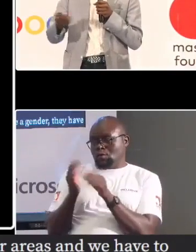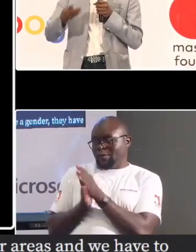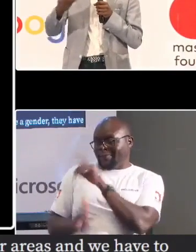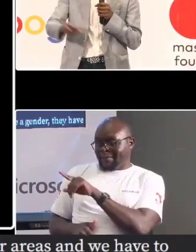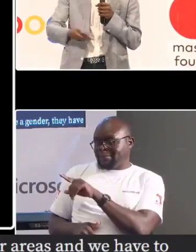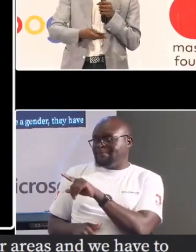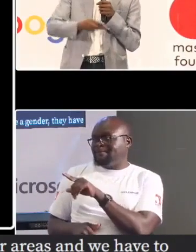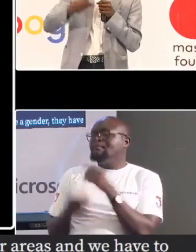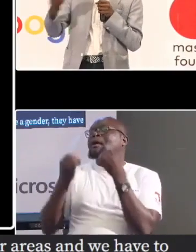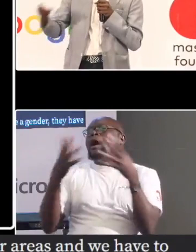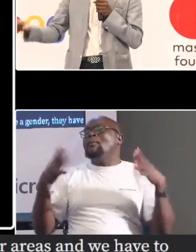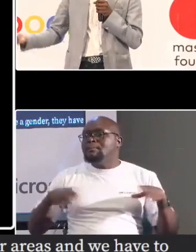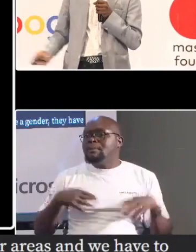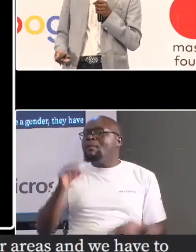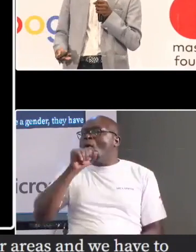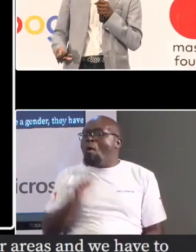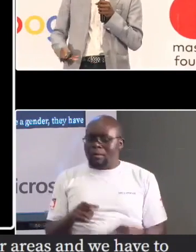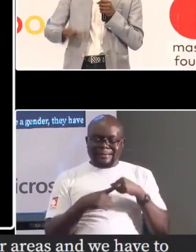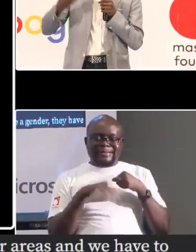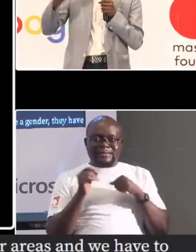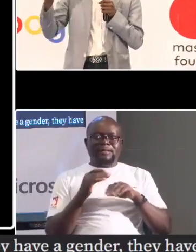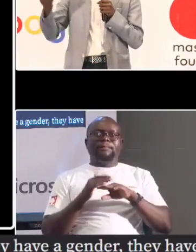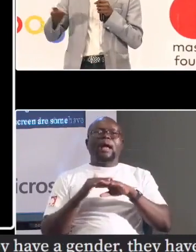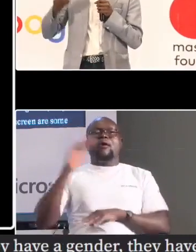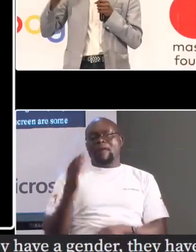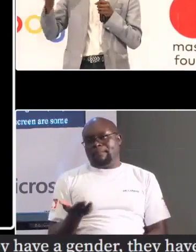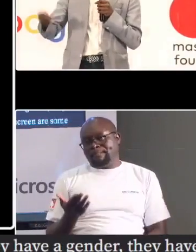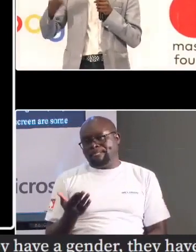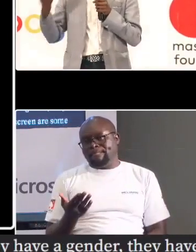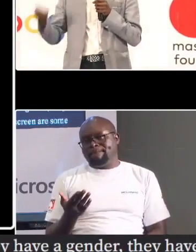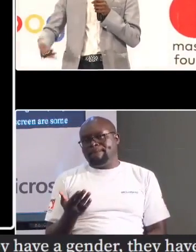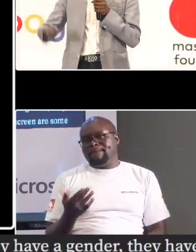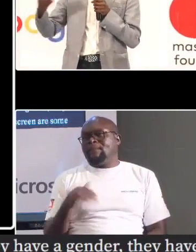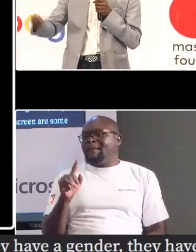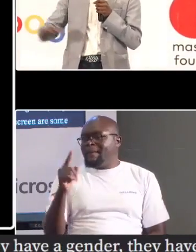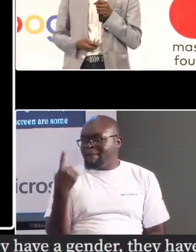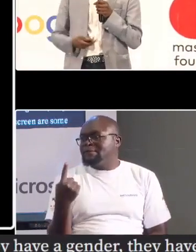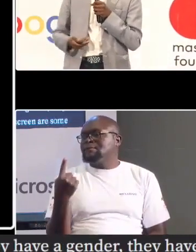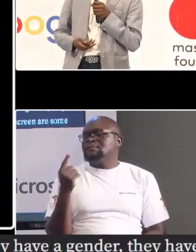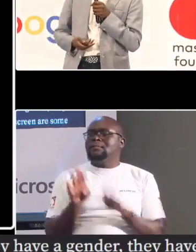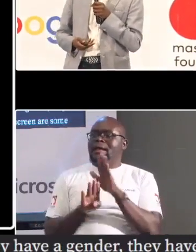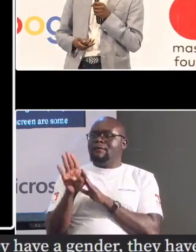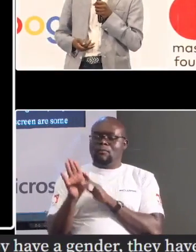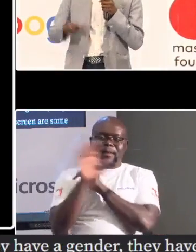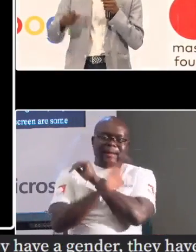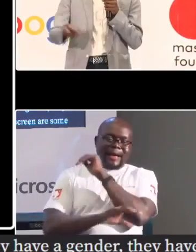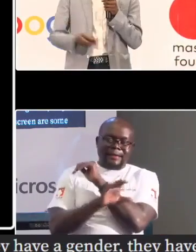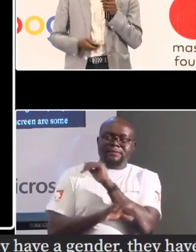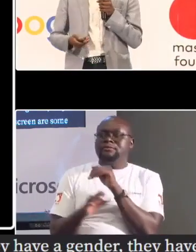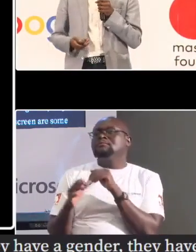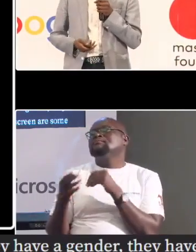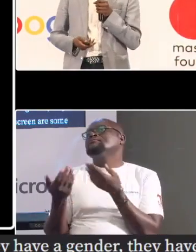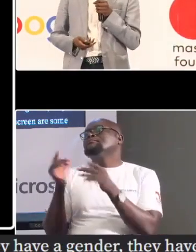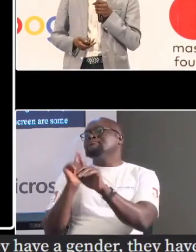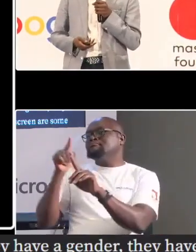the number of persons 60 years and over will grow the fastest in developing countries. Women tend